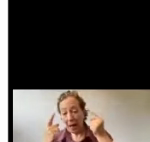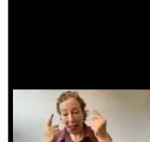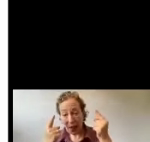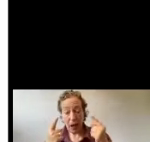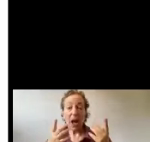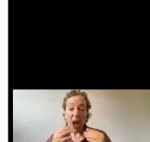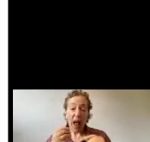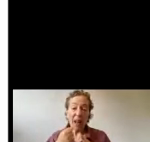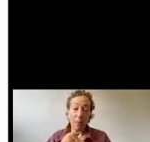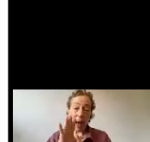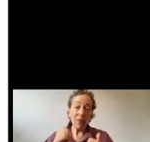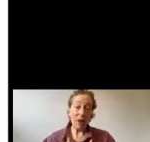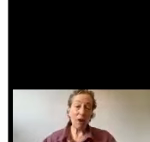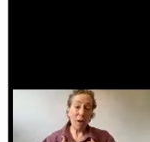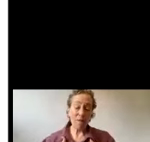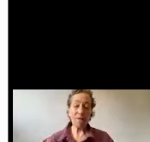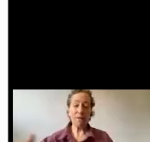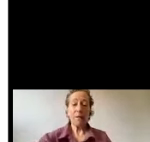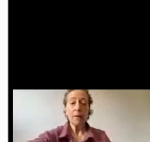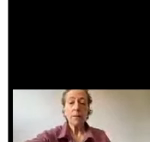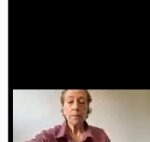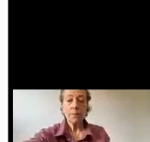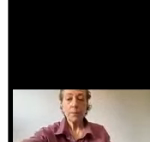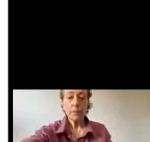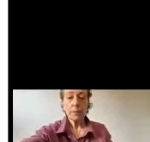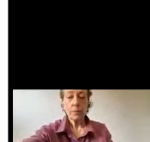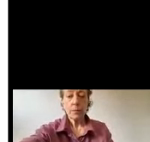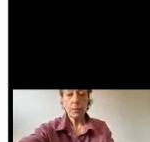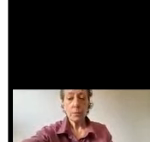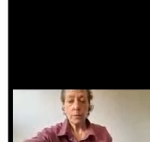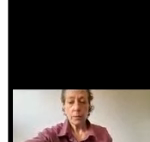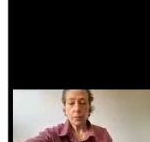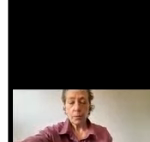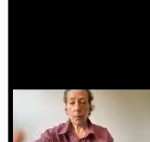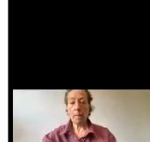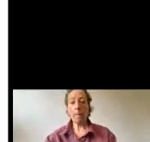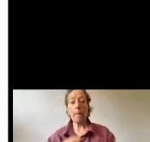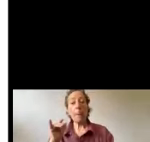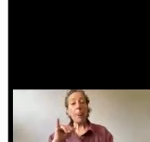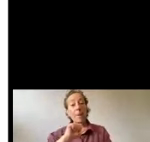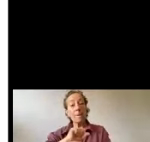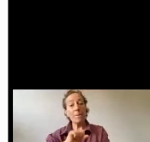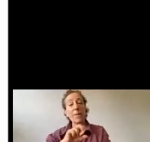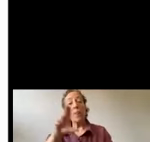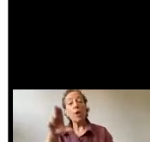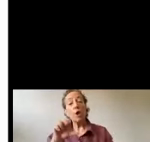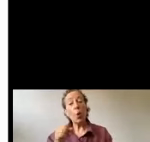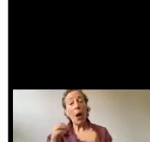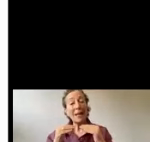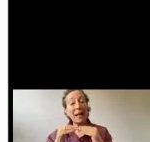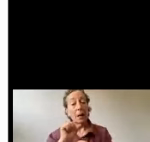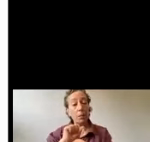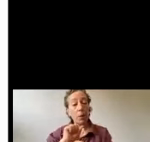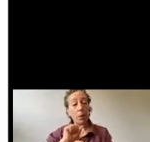life activities. In addition, on the employment side, the U.S. Equal Employment Opportunity